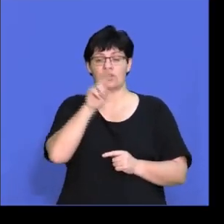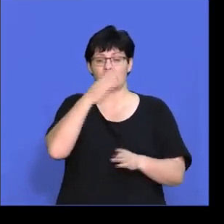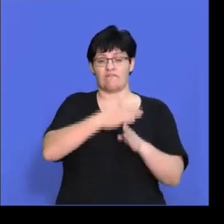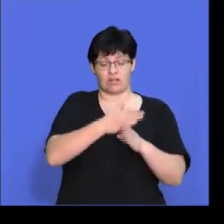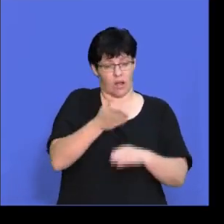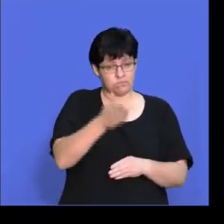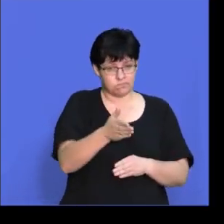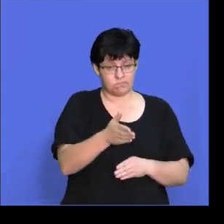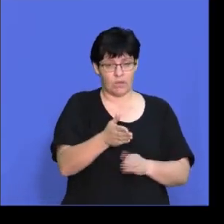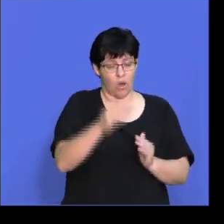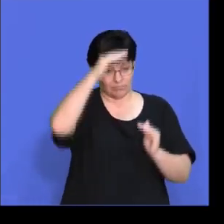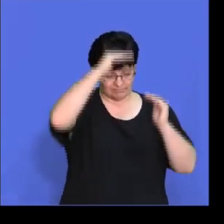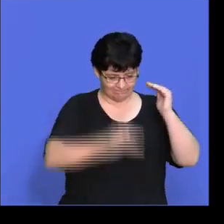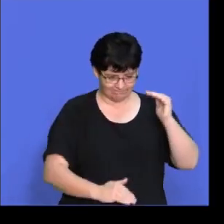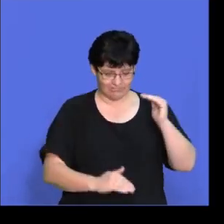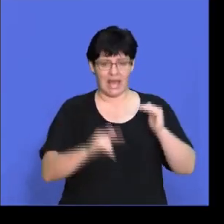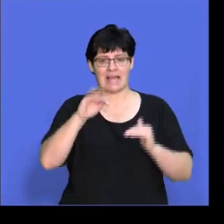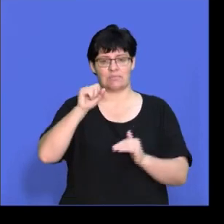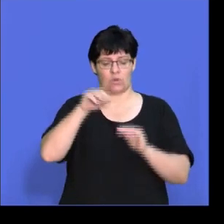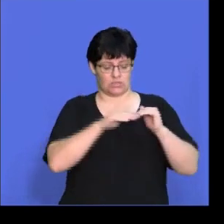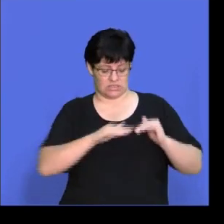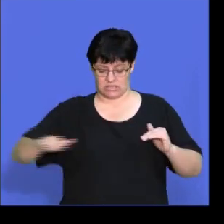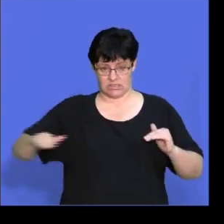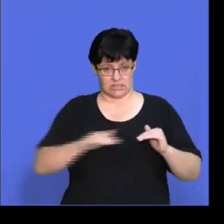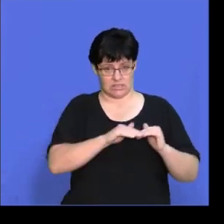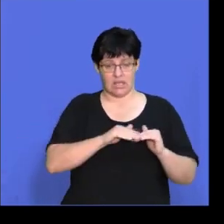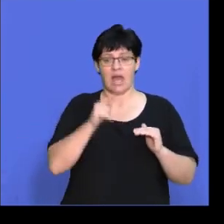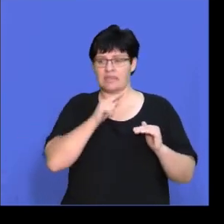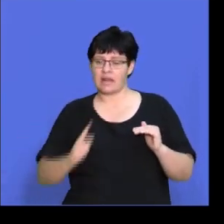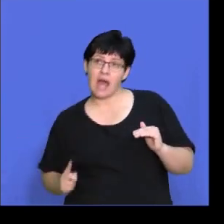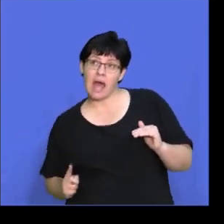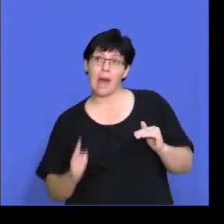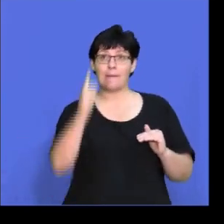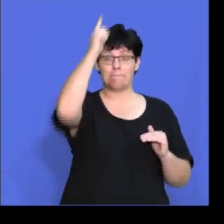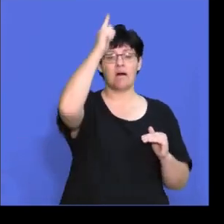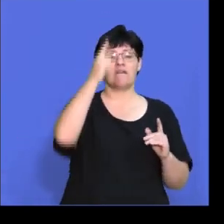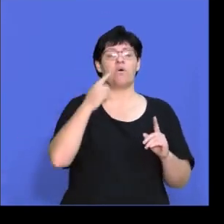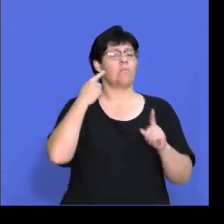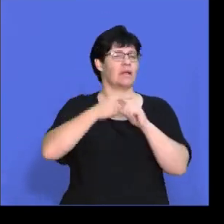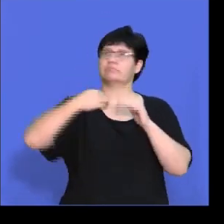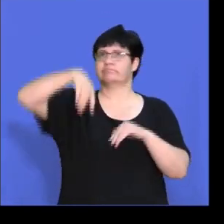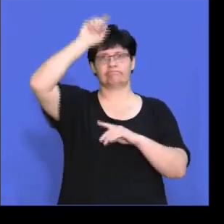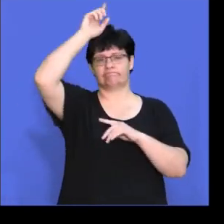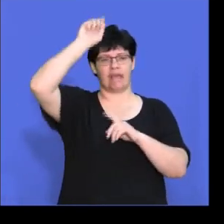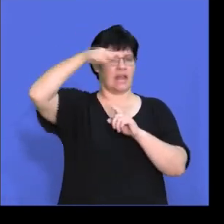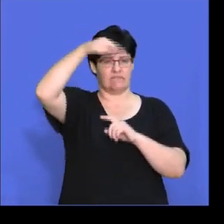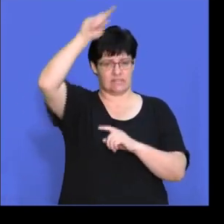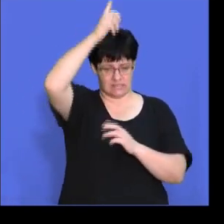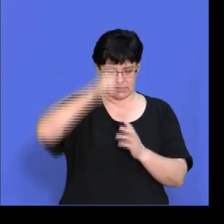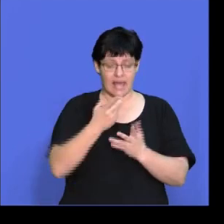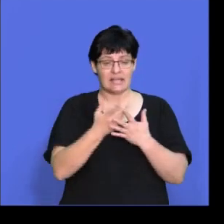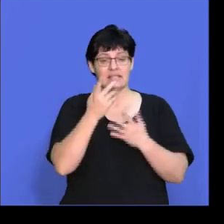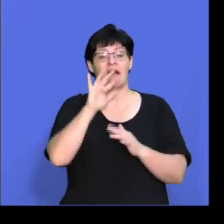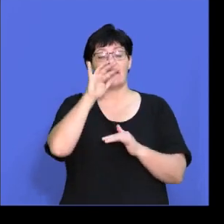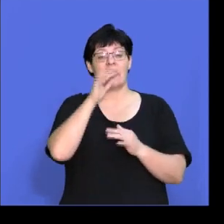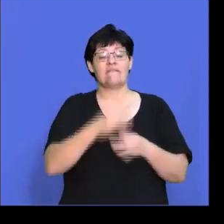function exists all the way down to the asymptote, and then going all the way up to plus infinity. So we can see those are the values